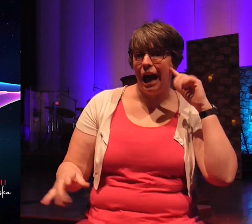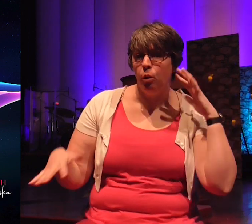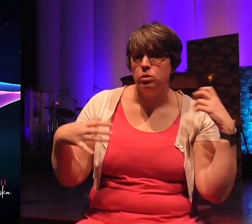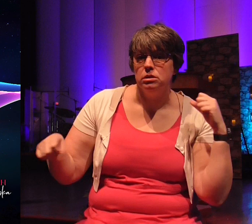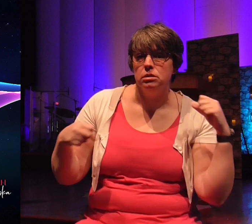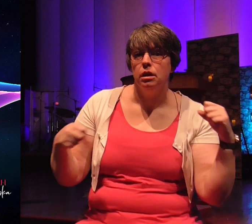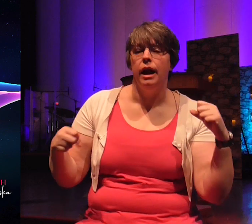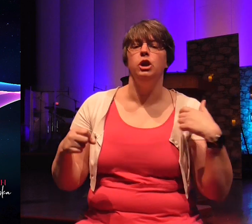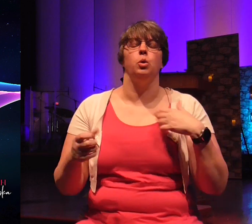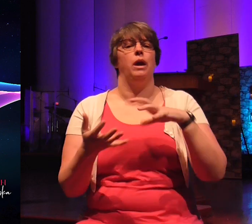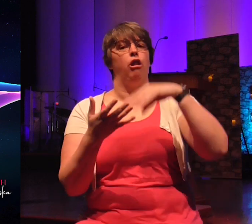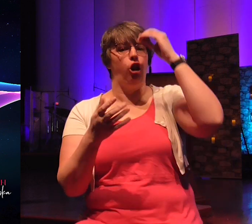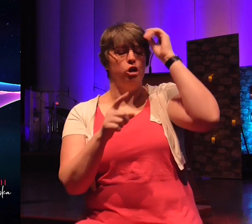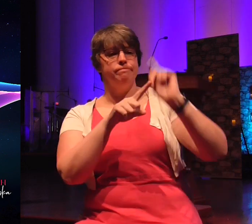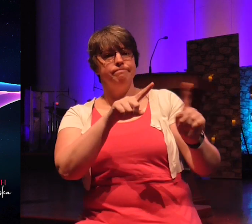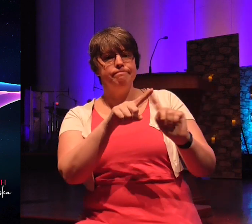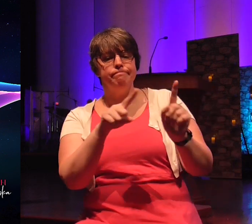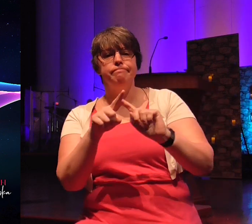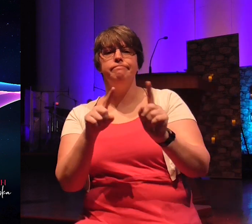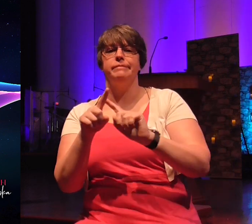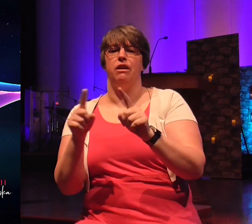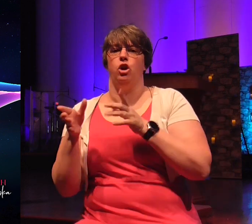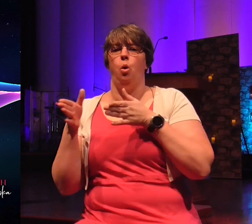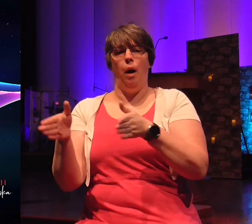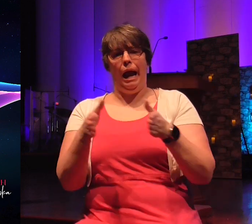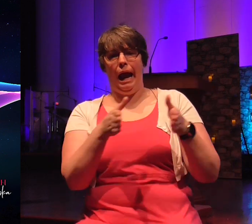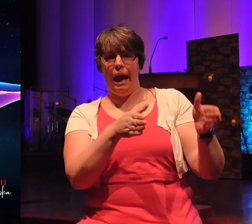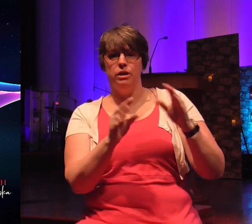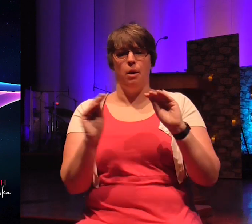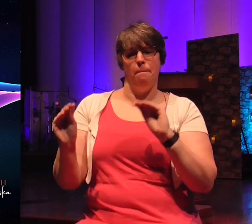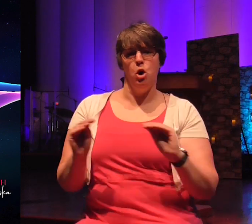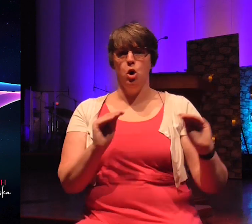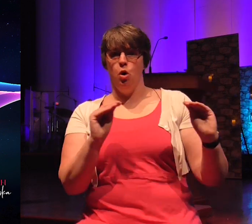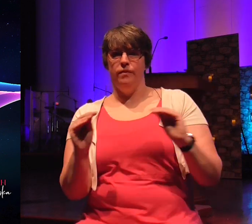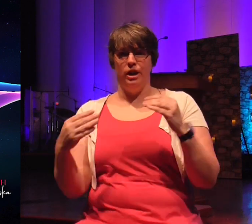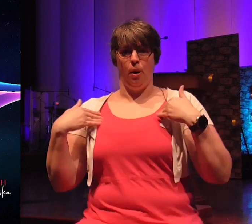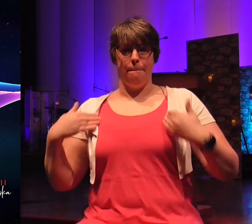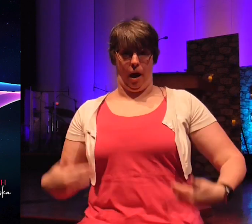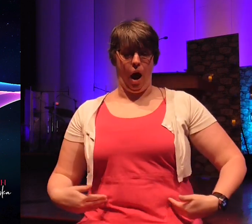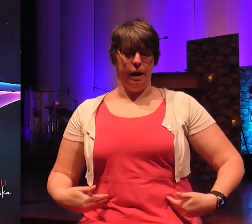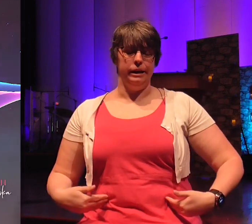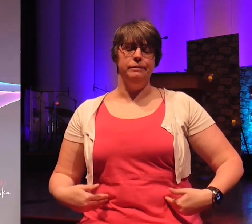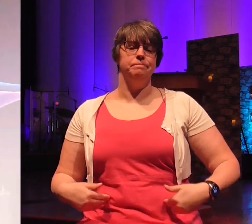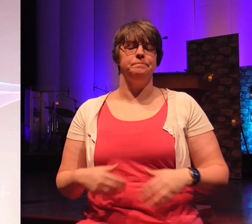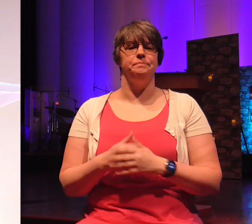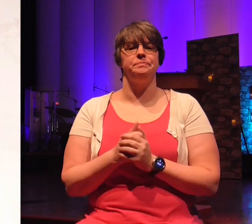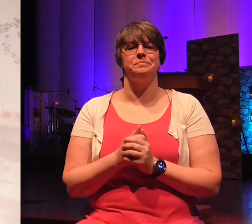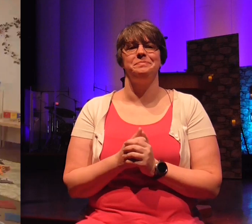Qigong, chanting, chakra tuning, listening to the alchemy crystal bowls, and more.